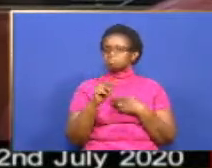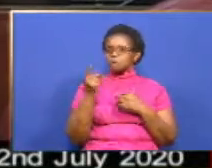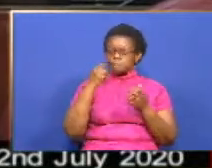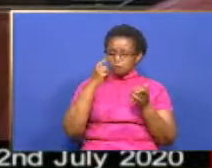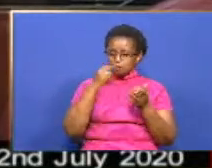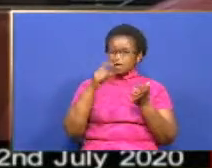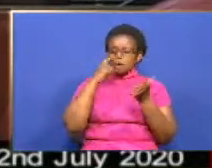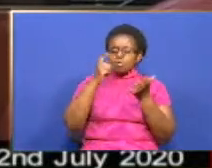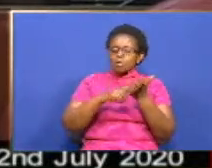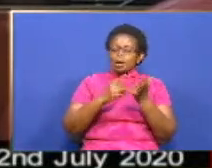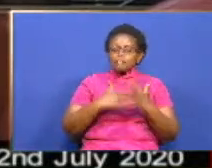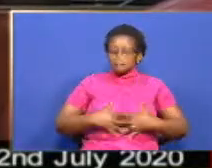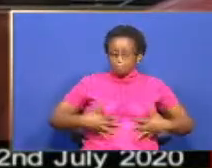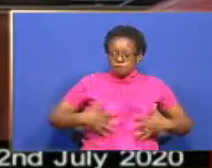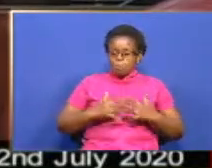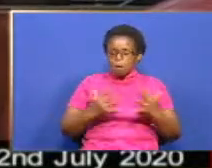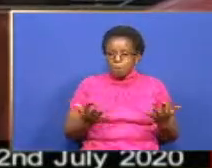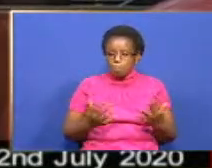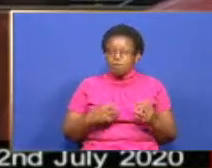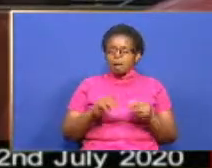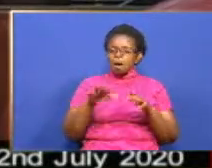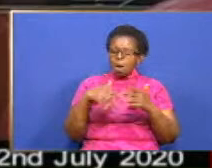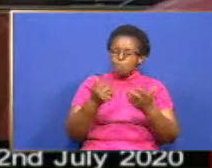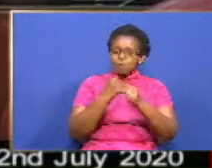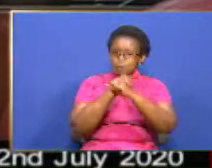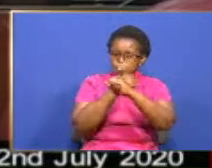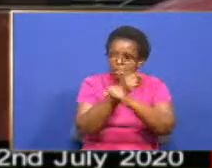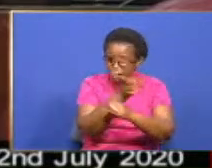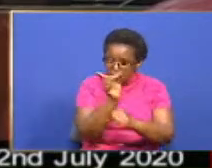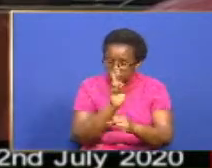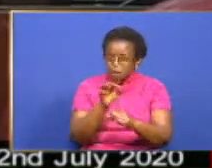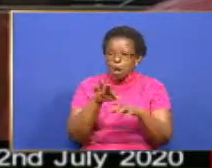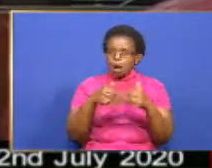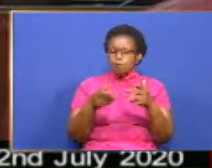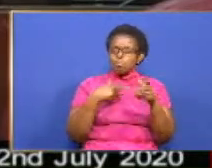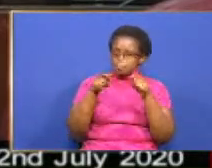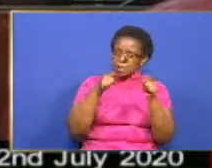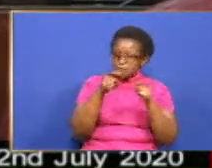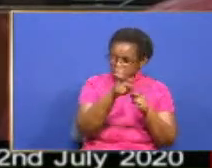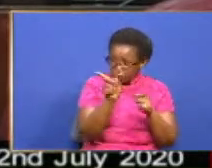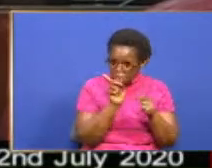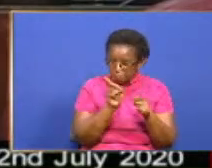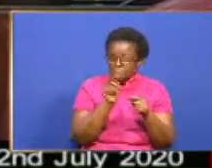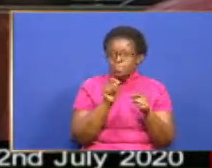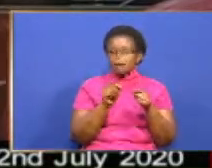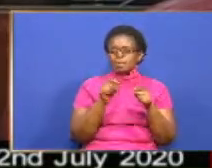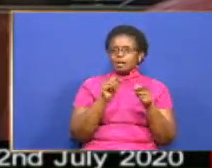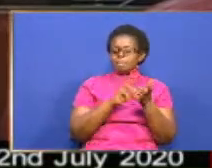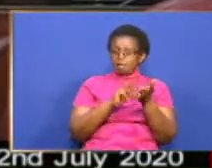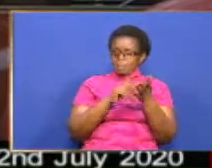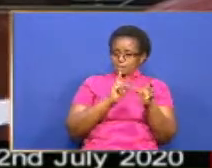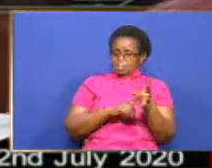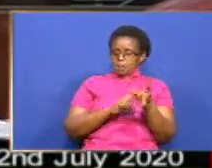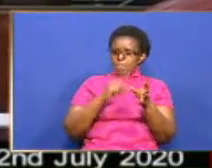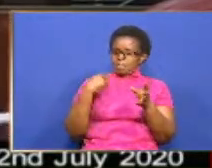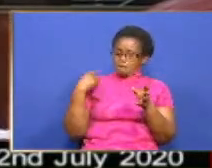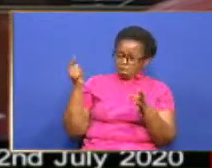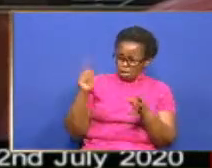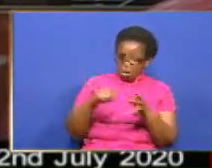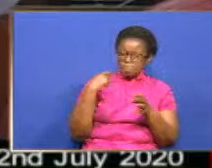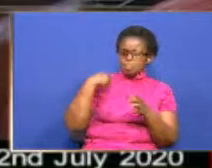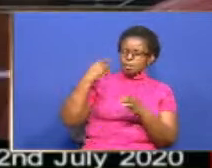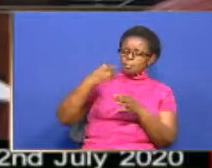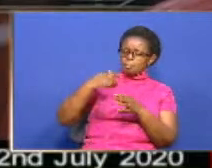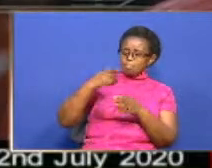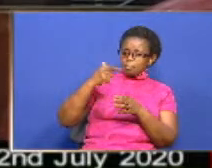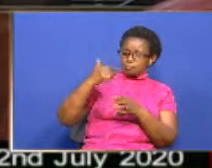recognize refugees, how do we protect them, how do we manage them, so that even as they come within our borders from the neighborhood,